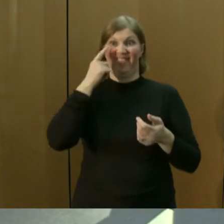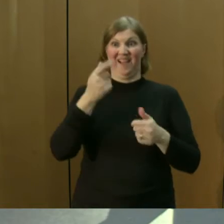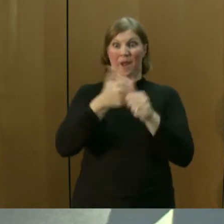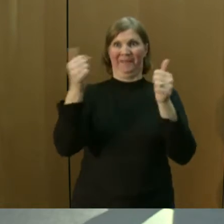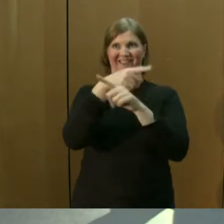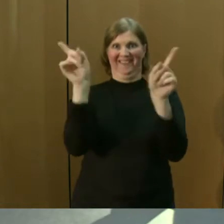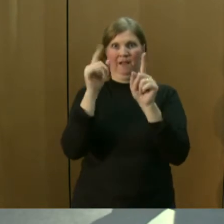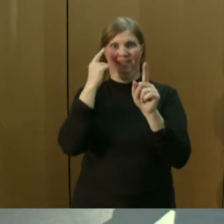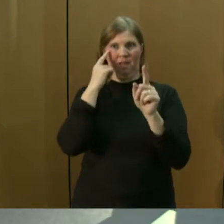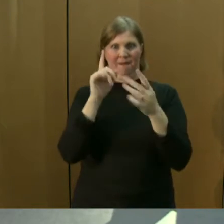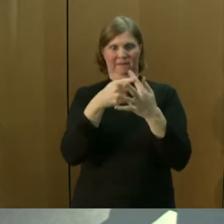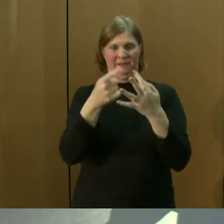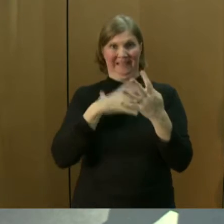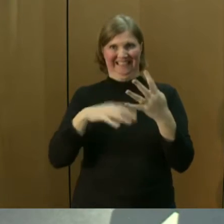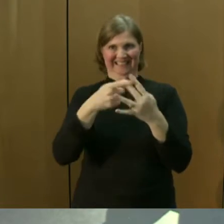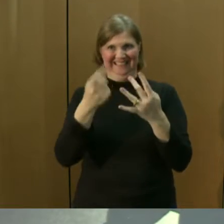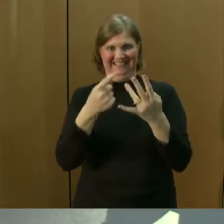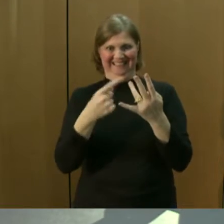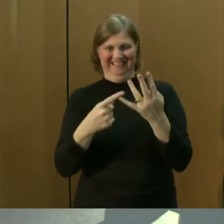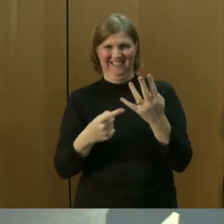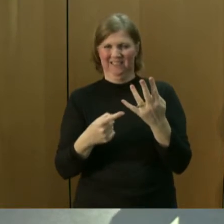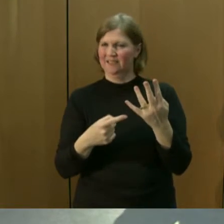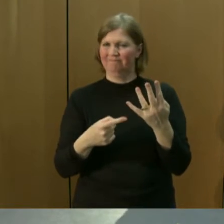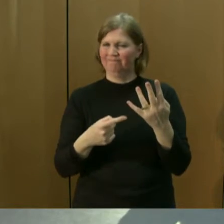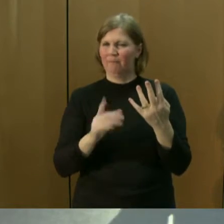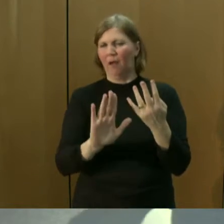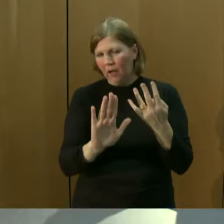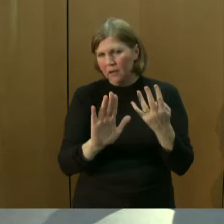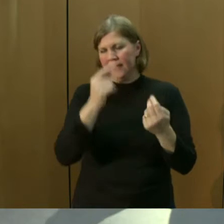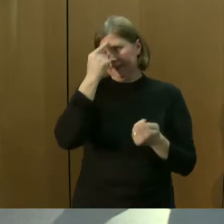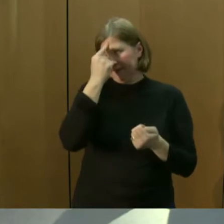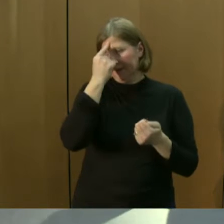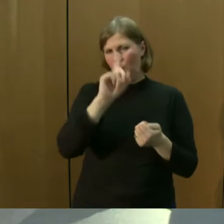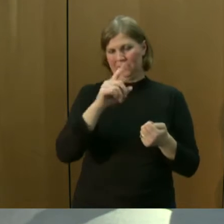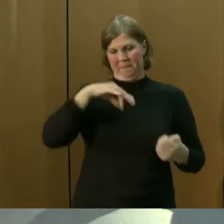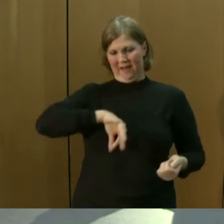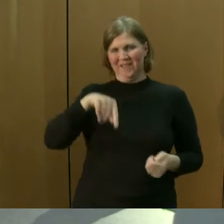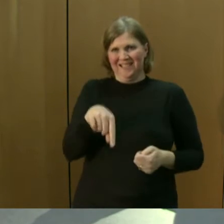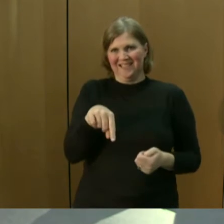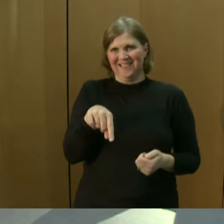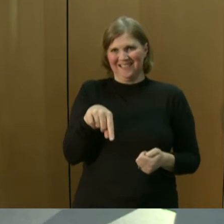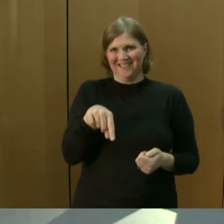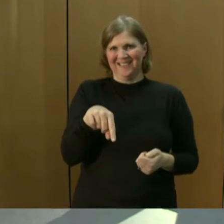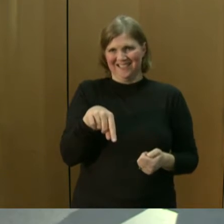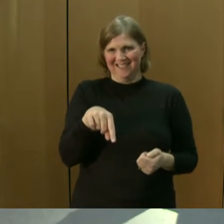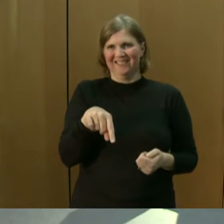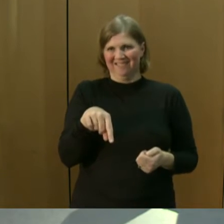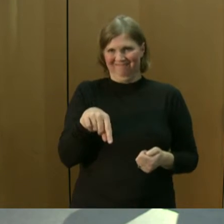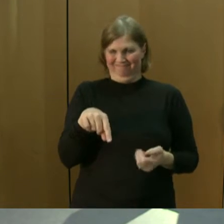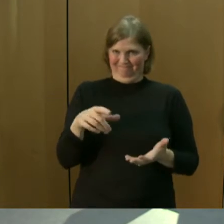what are your concerns in terms of the sponsorship that companies that are presenting work in your venue bring?